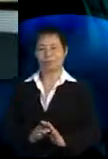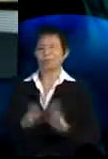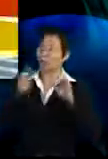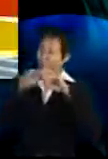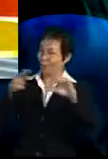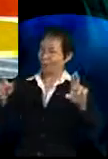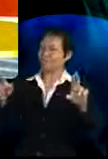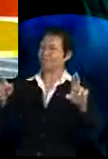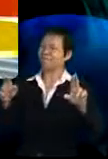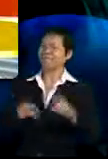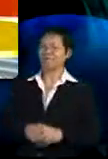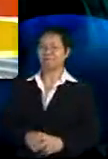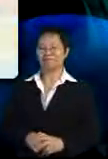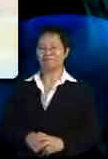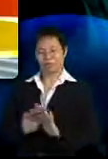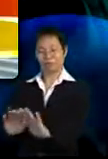Ready?